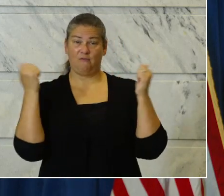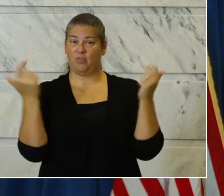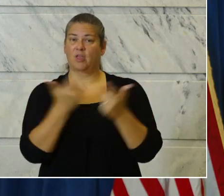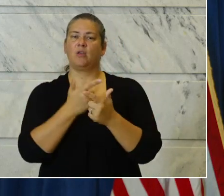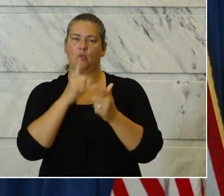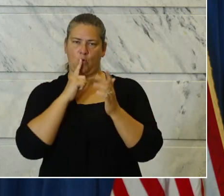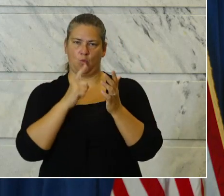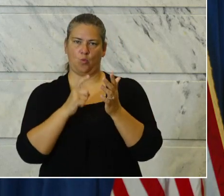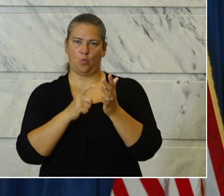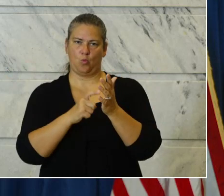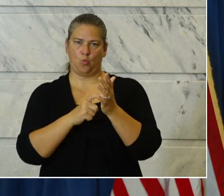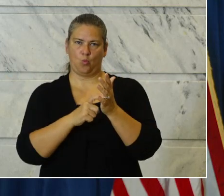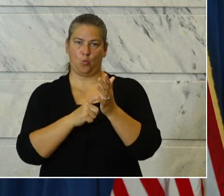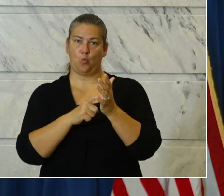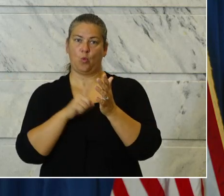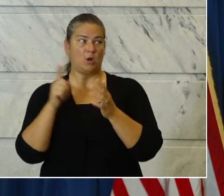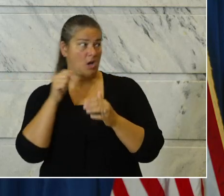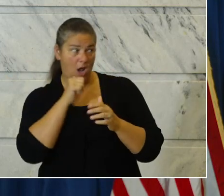required